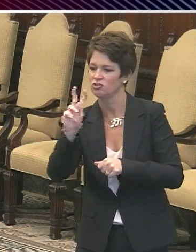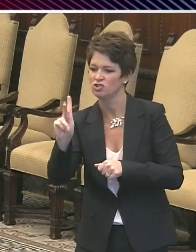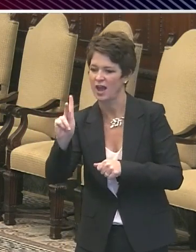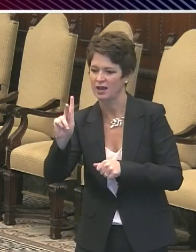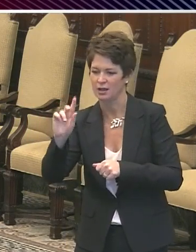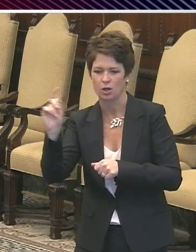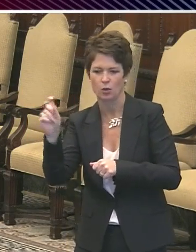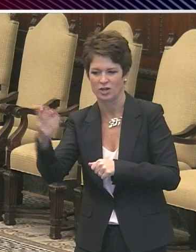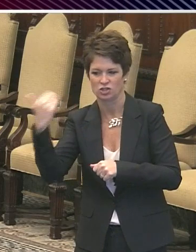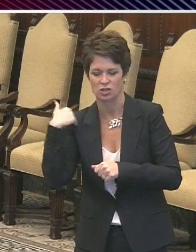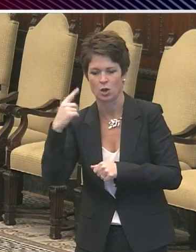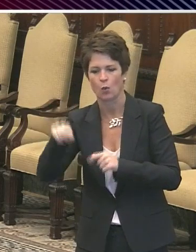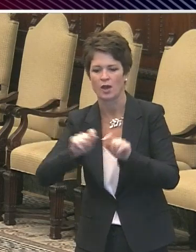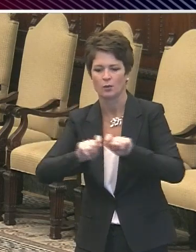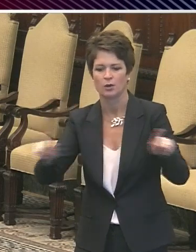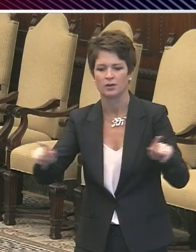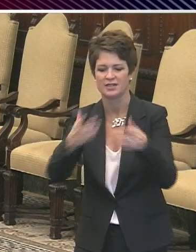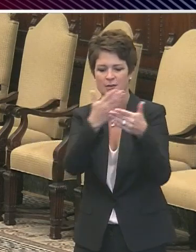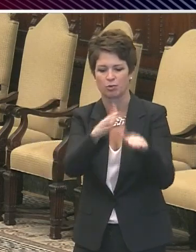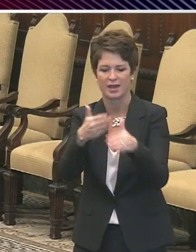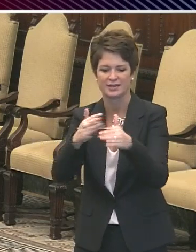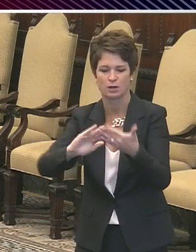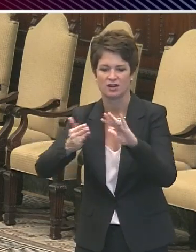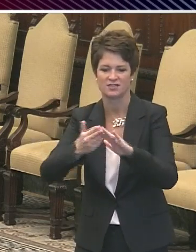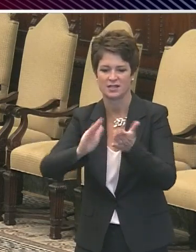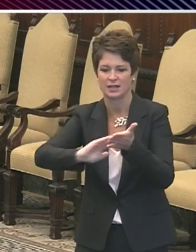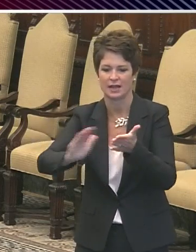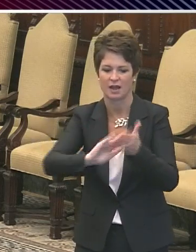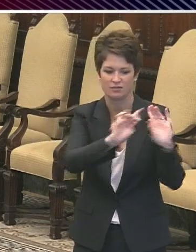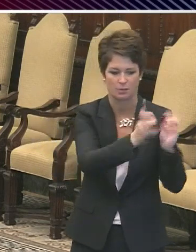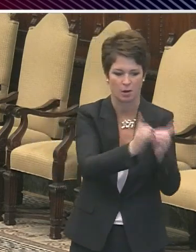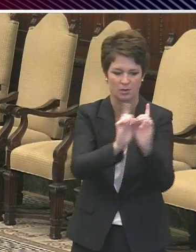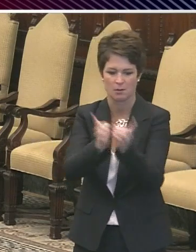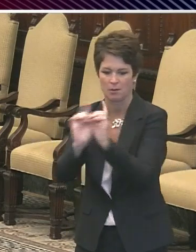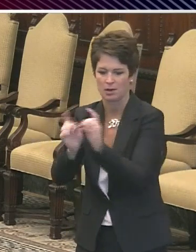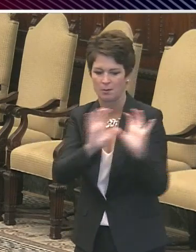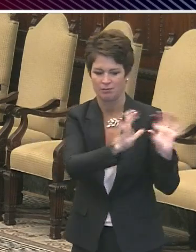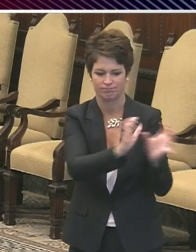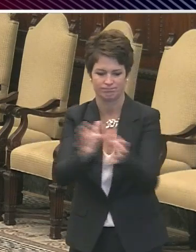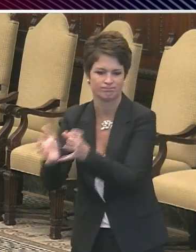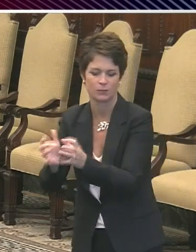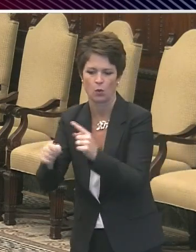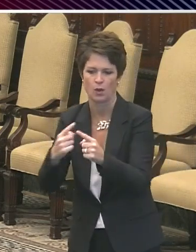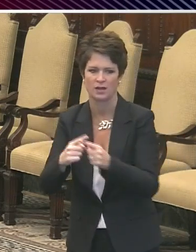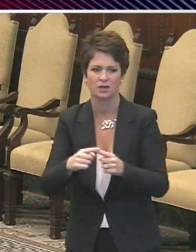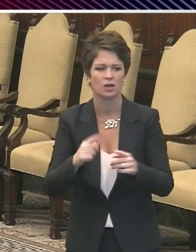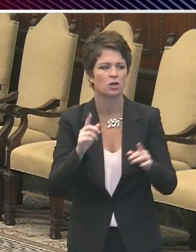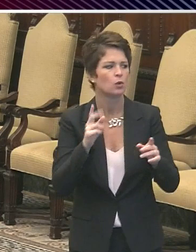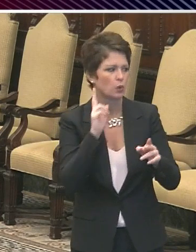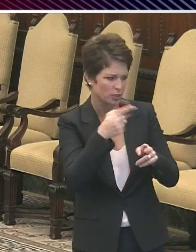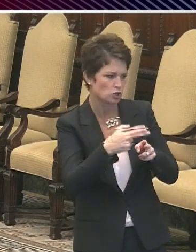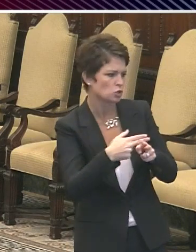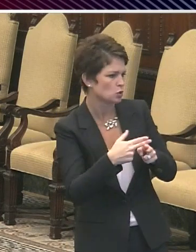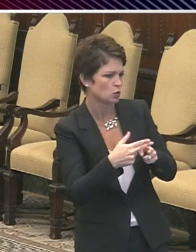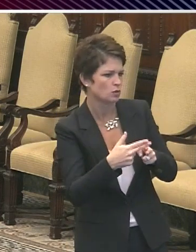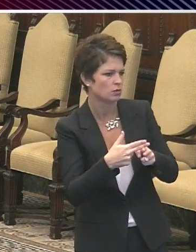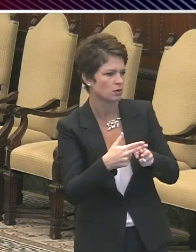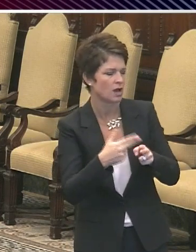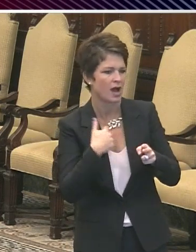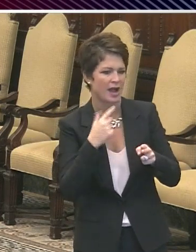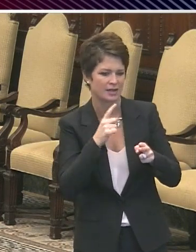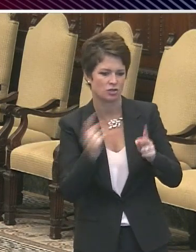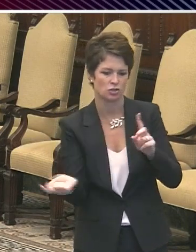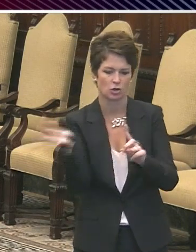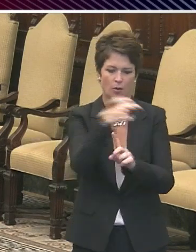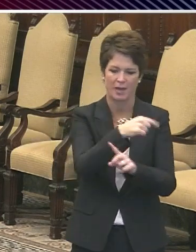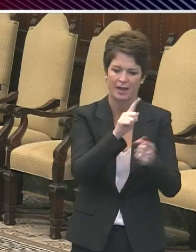question, when will you release the breakdown of city layoffs by department? We should be able to do that relatively shortly. I want to